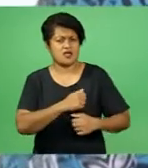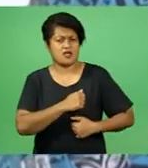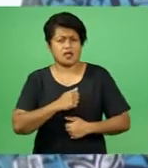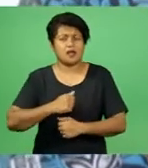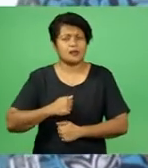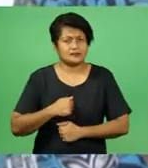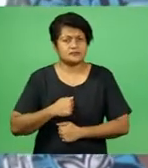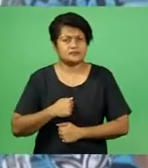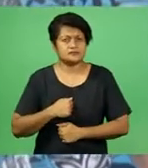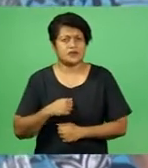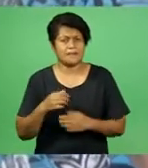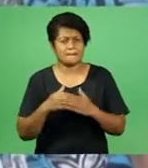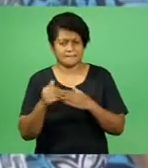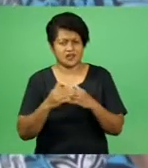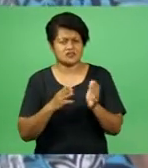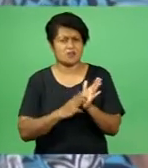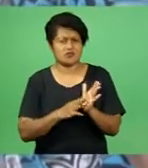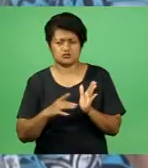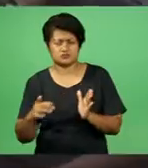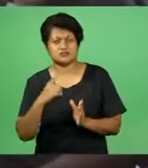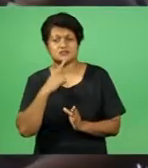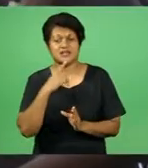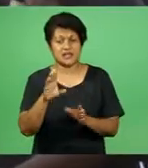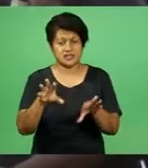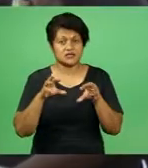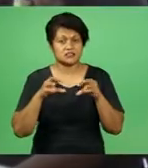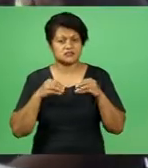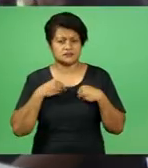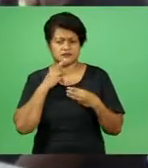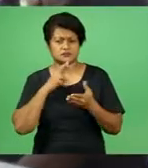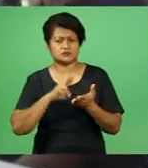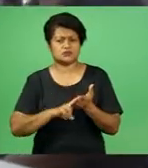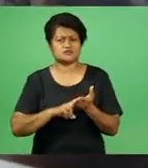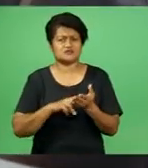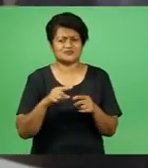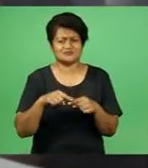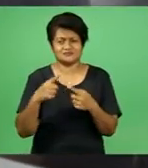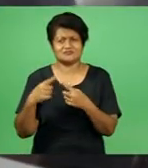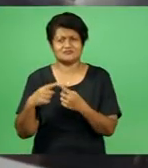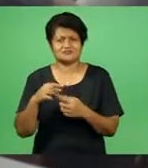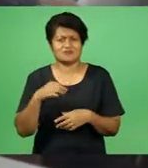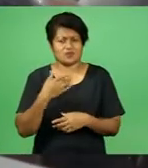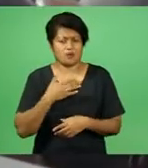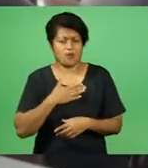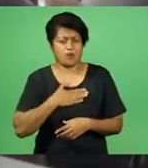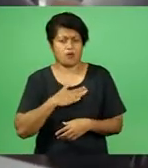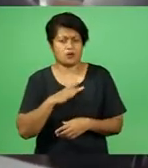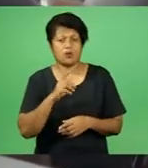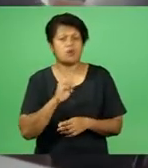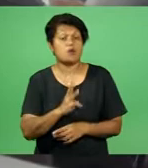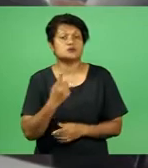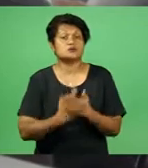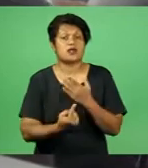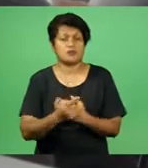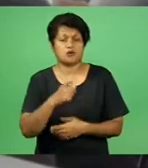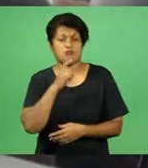Manager Medawalisi Ndewalangilangi says they are receiving reports from potential candidates that these people were promised jobs with the British Army